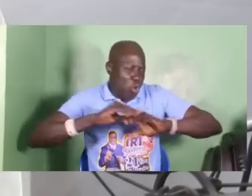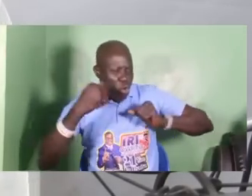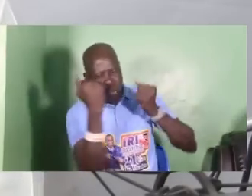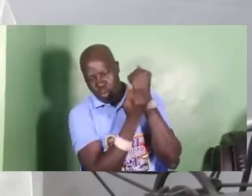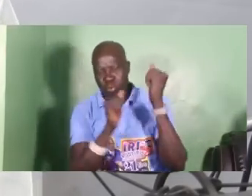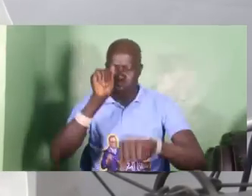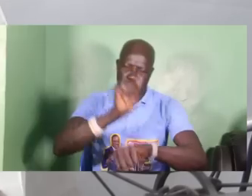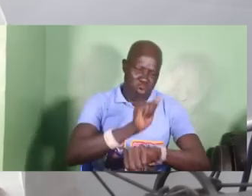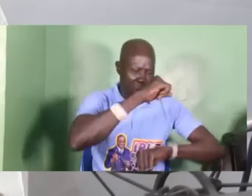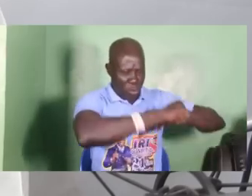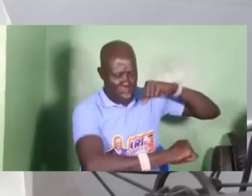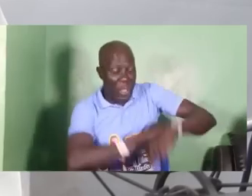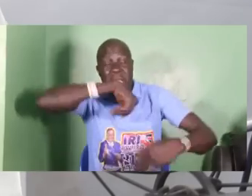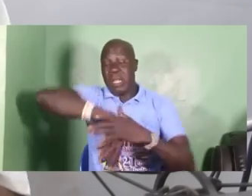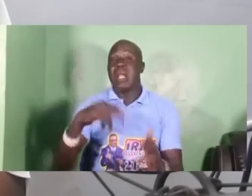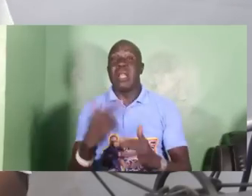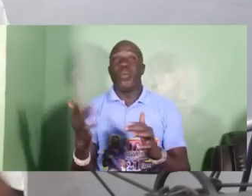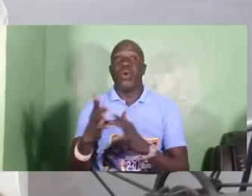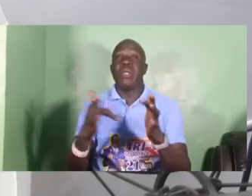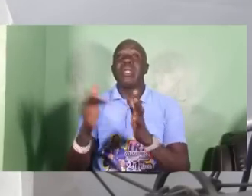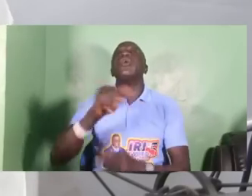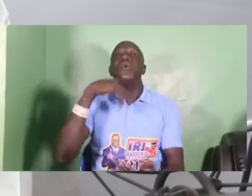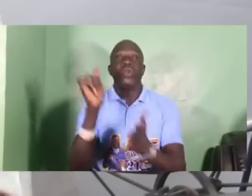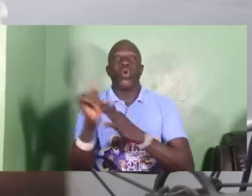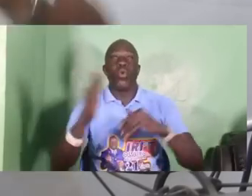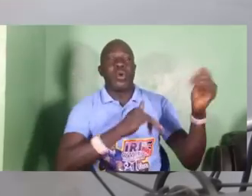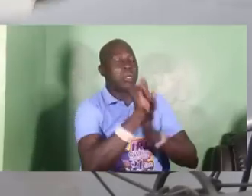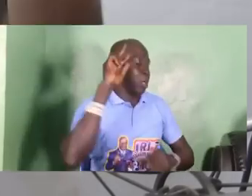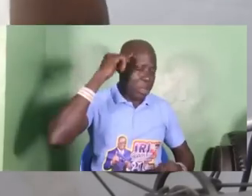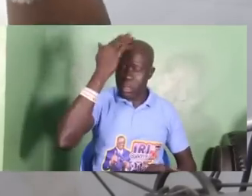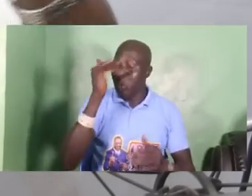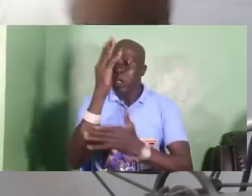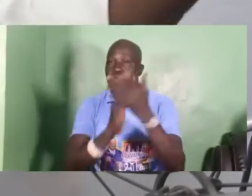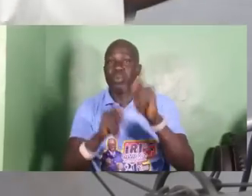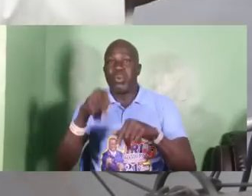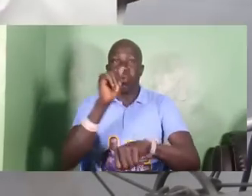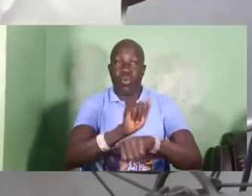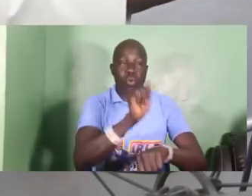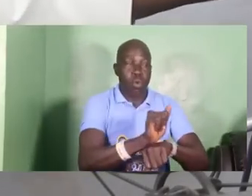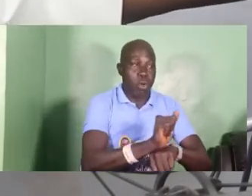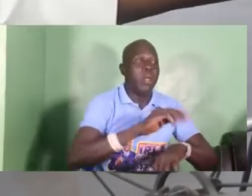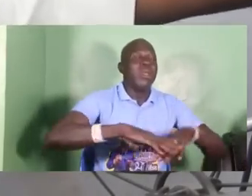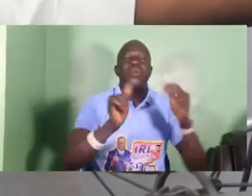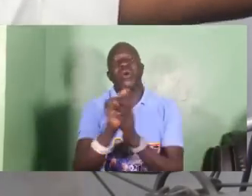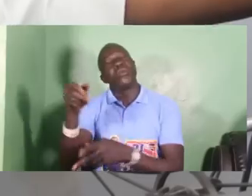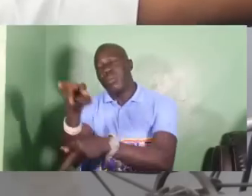he's not working. In the mighty name of Jesus, and that's the reason that some are working and he's still begging